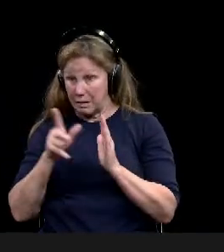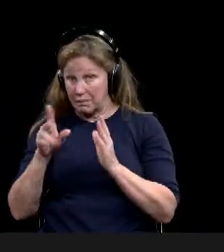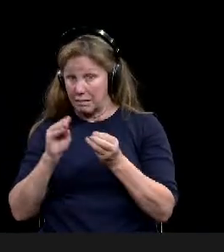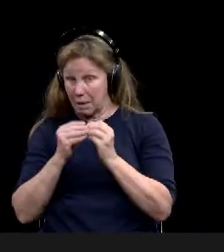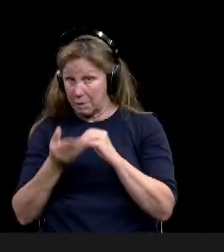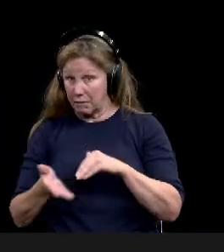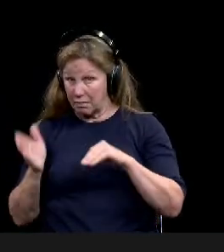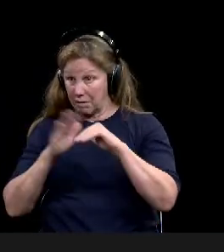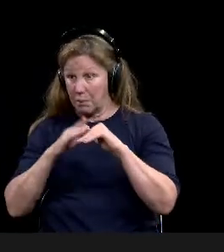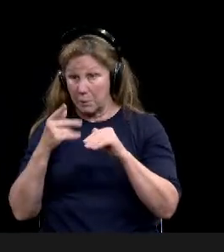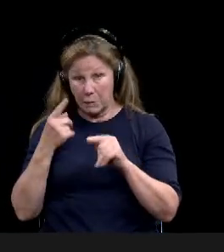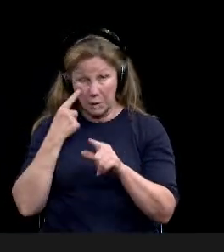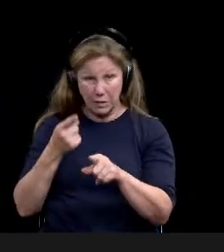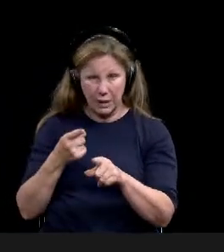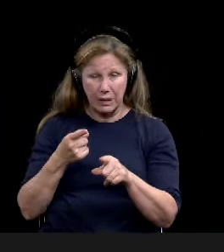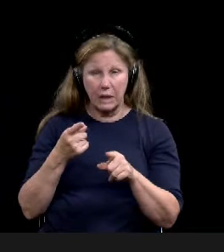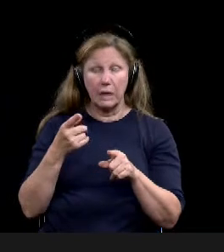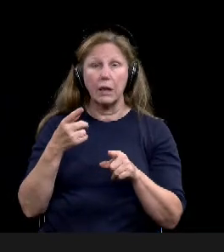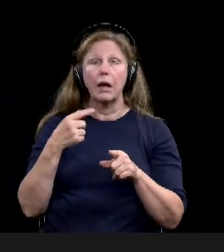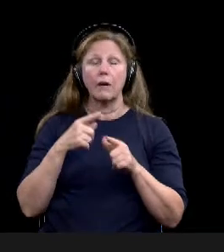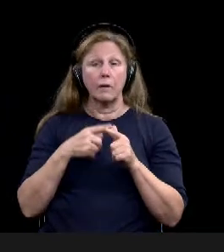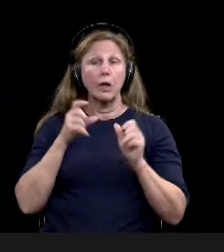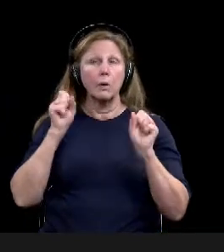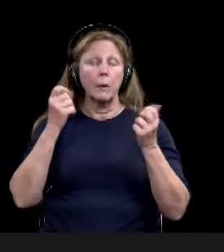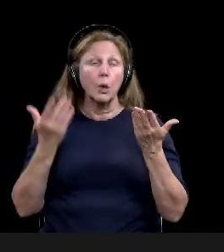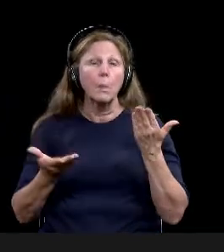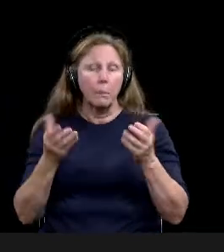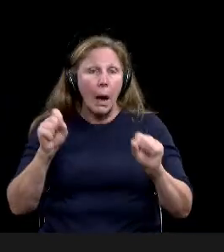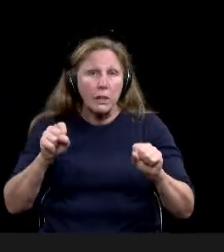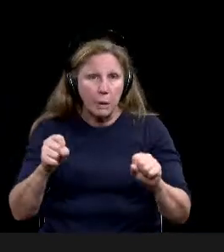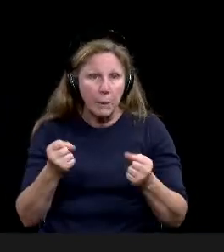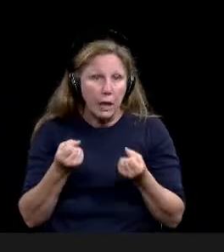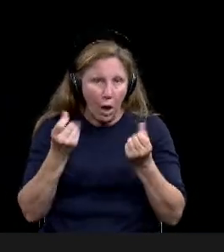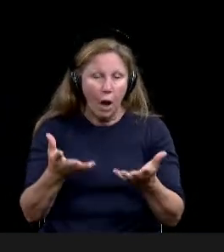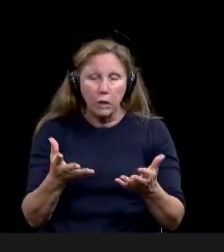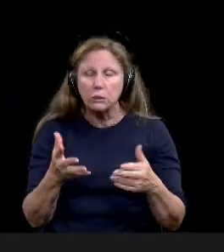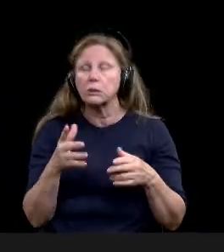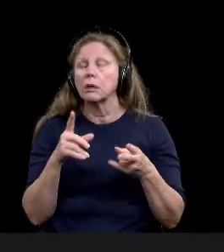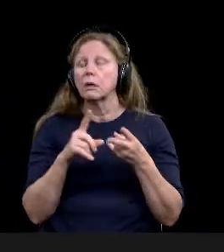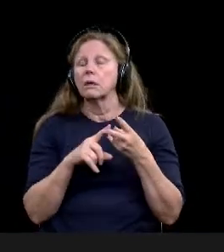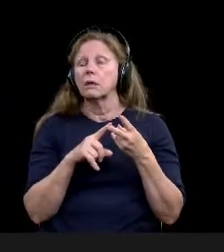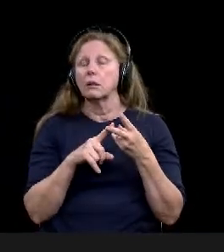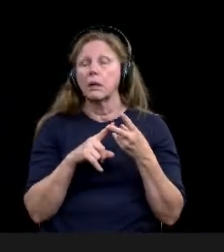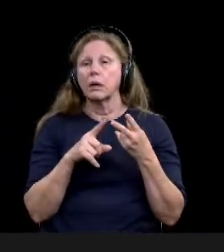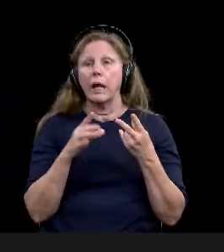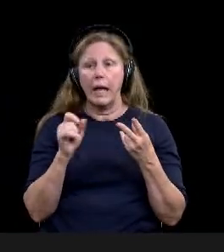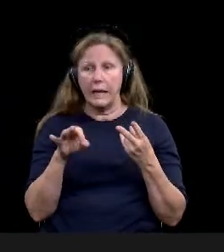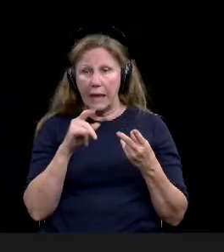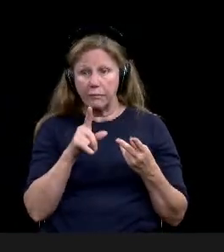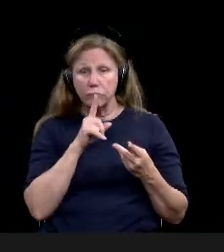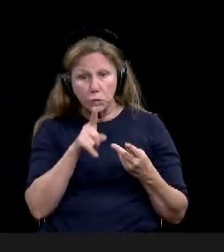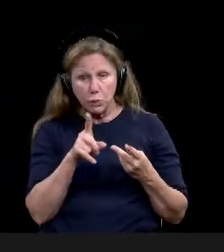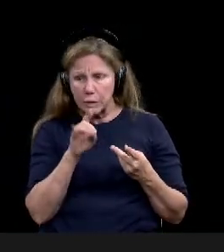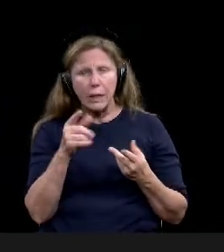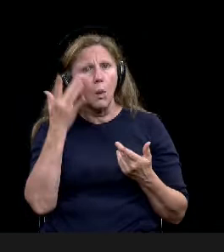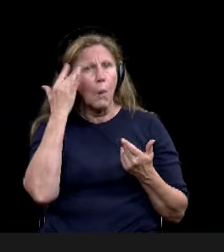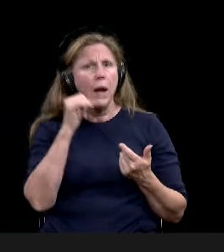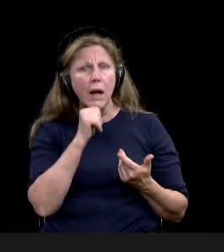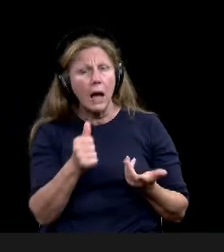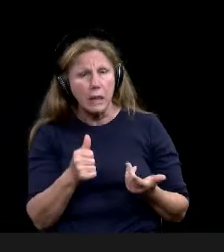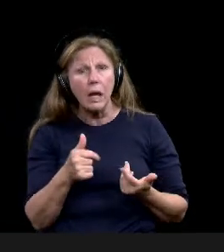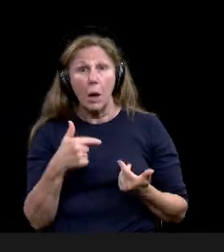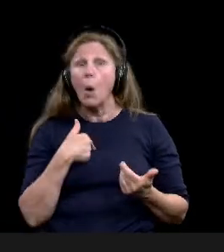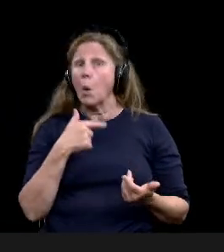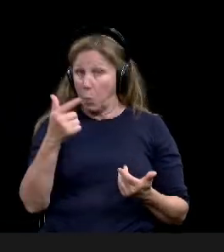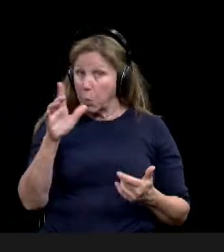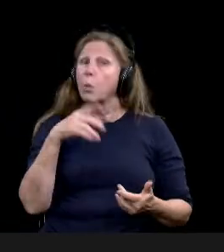I mean, yes, we were all worried that it was, that there was a relatively substantial risk that we were going